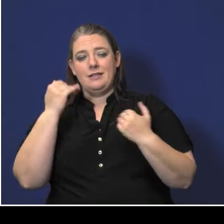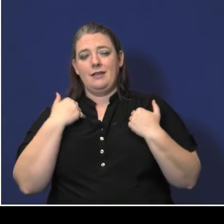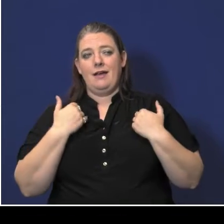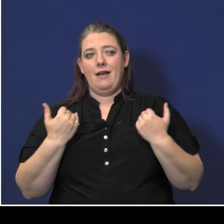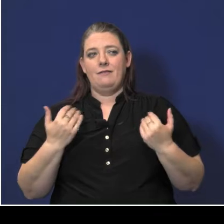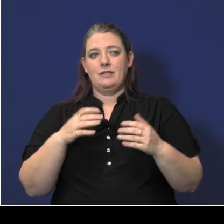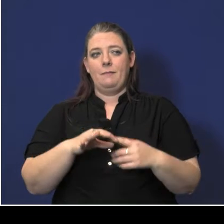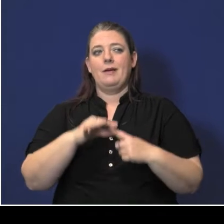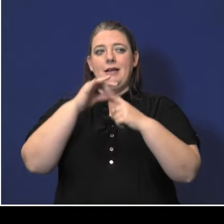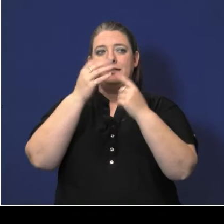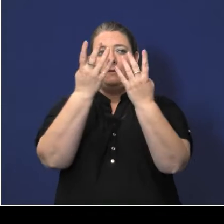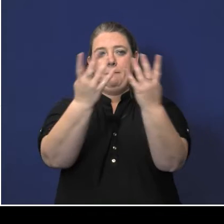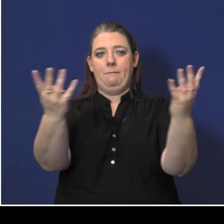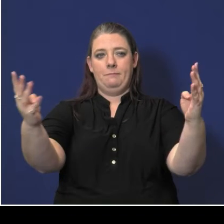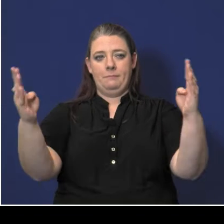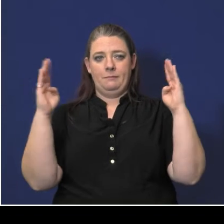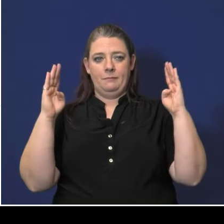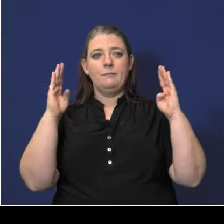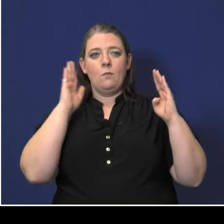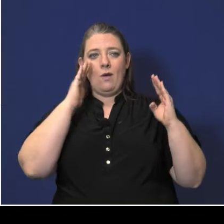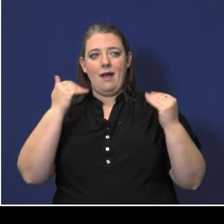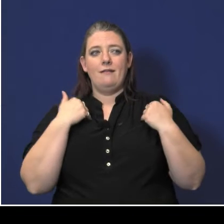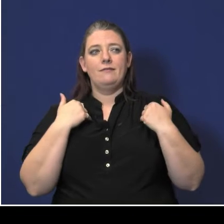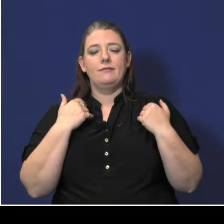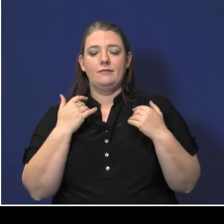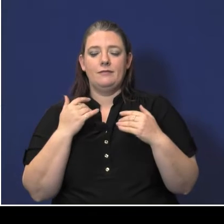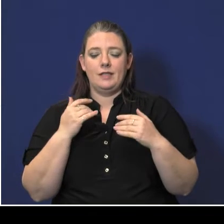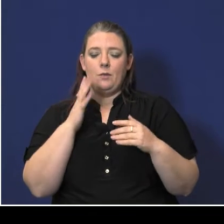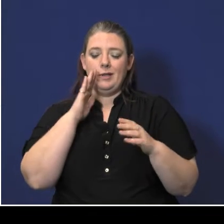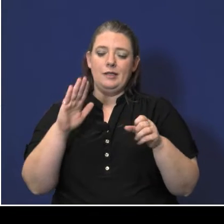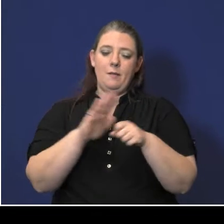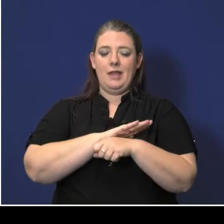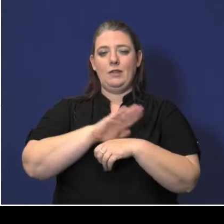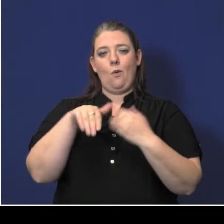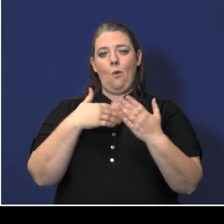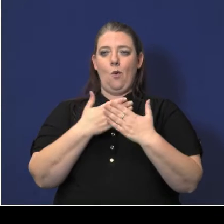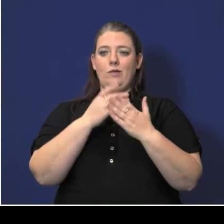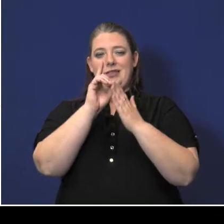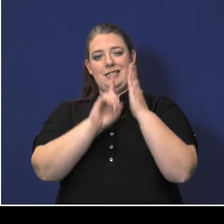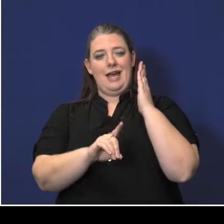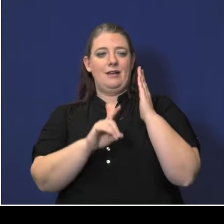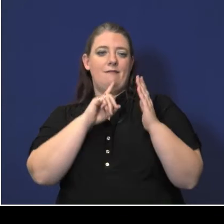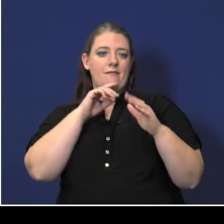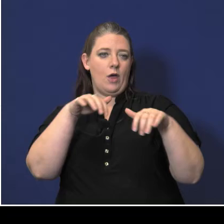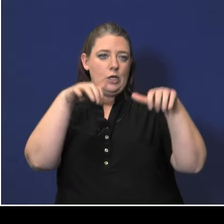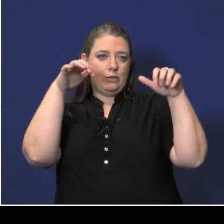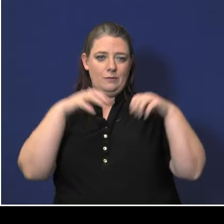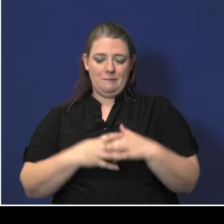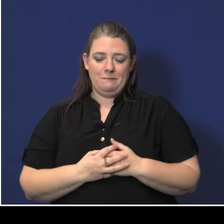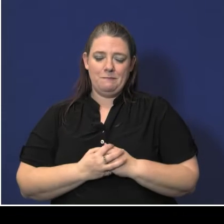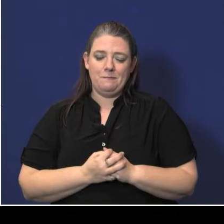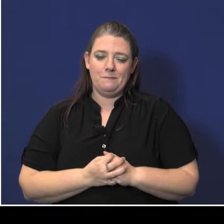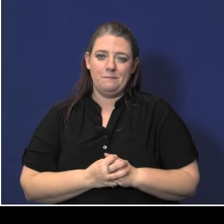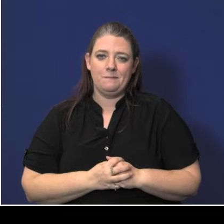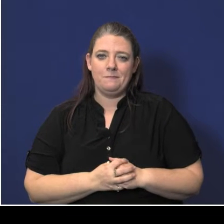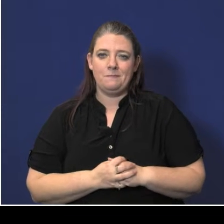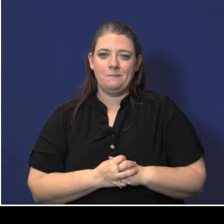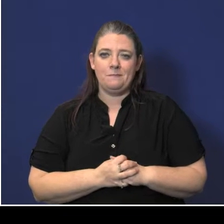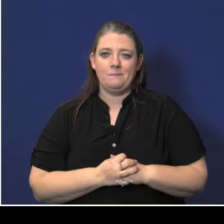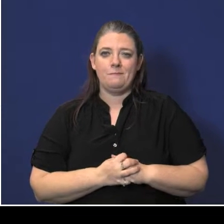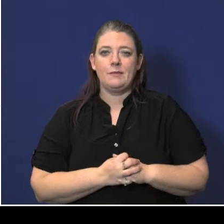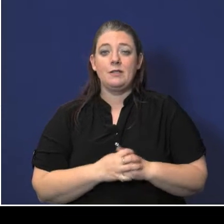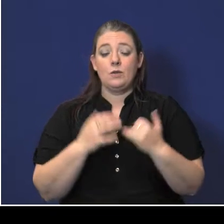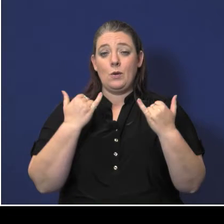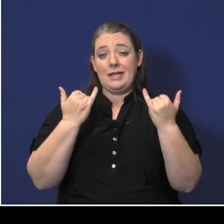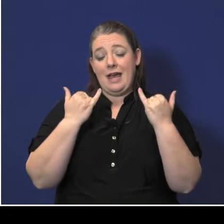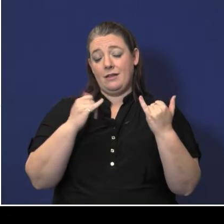well that will complete the whole kind of design of the auditorium house. So now this